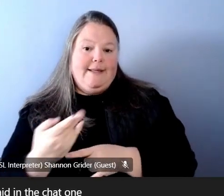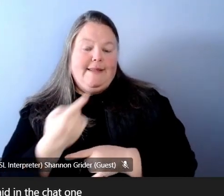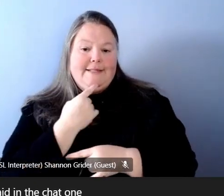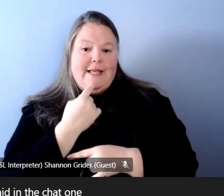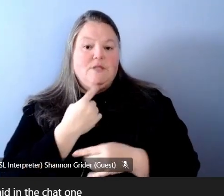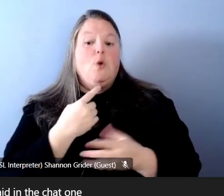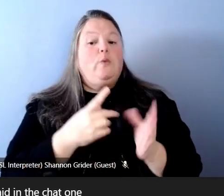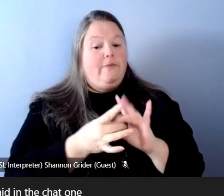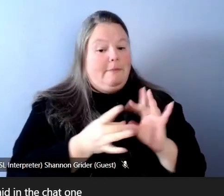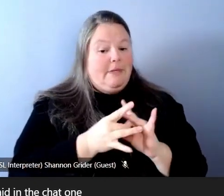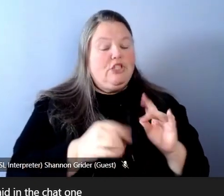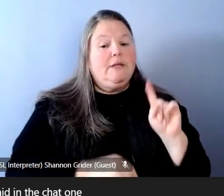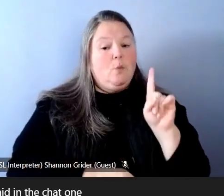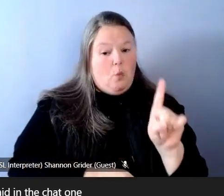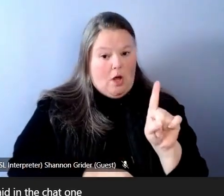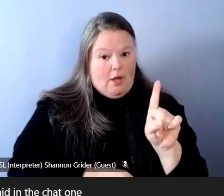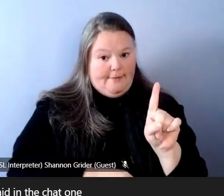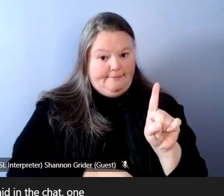mentioning as well.